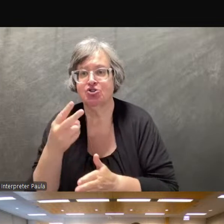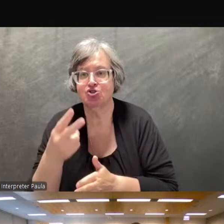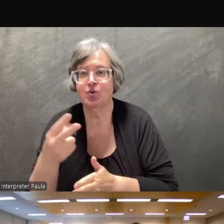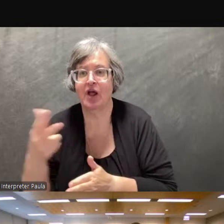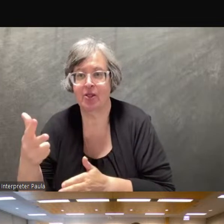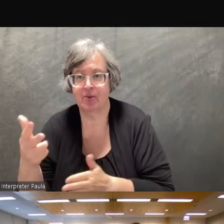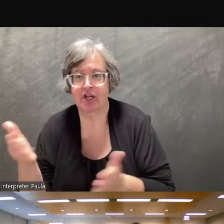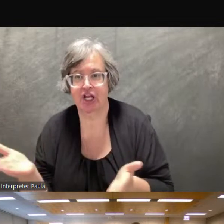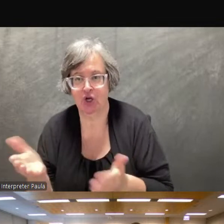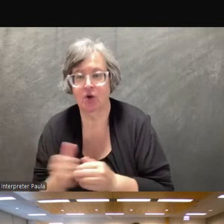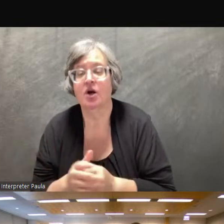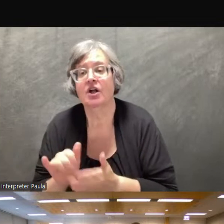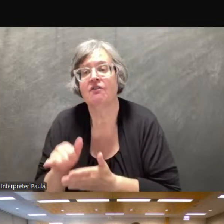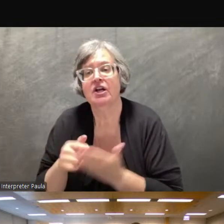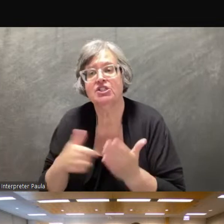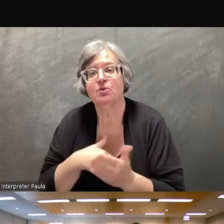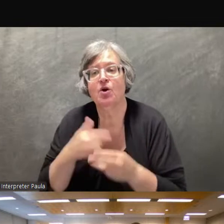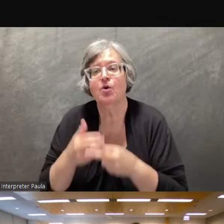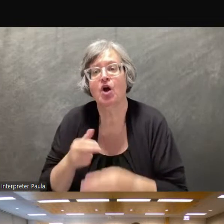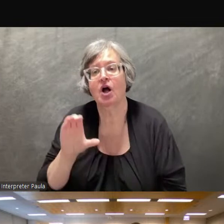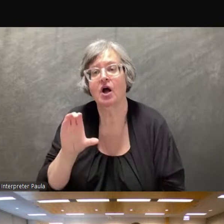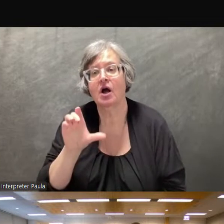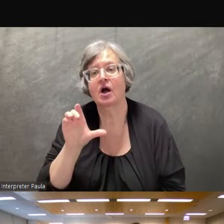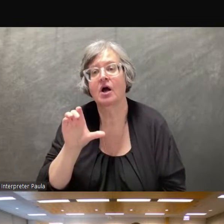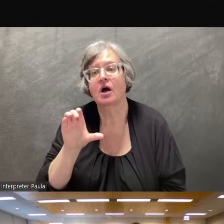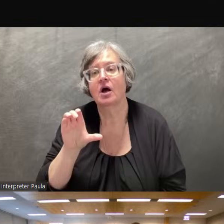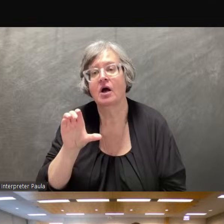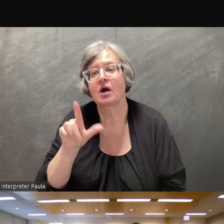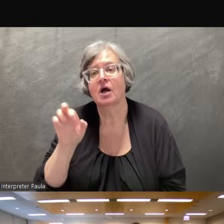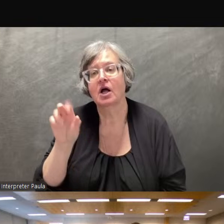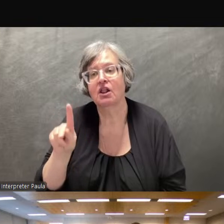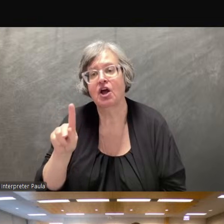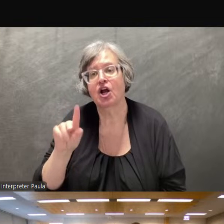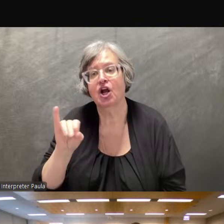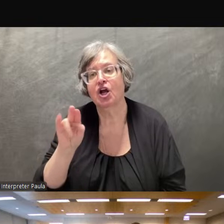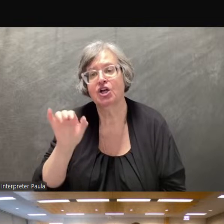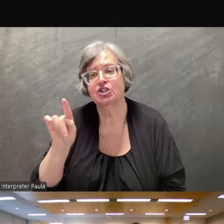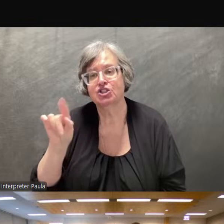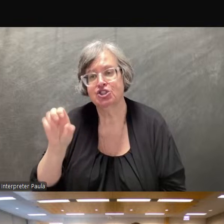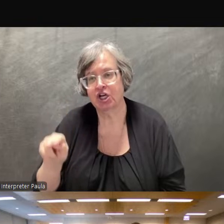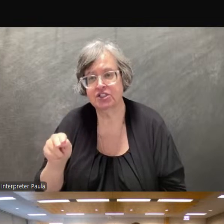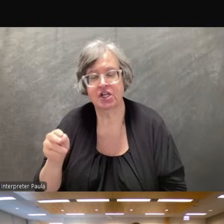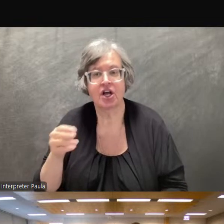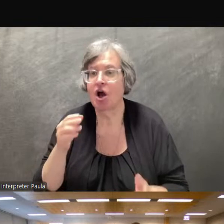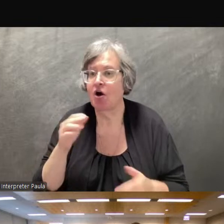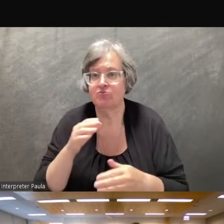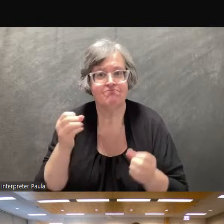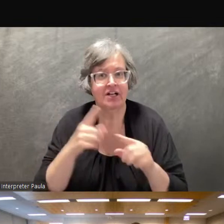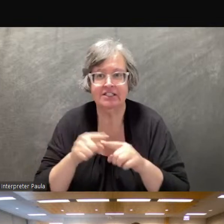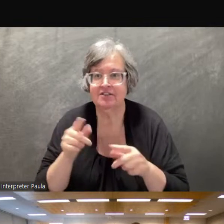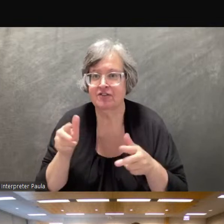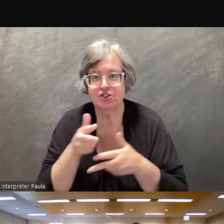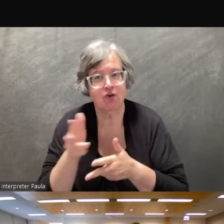here. It's part of what we call Clark Junction here. It facilitates a lot of movement of trains around other things.